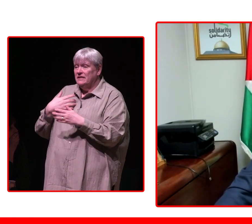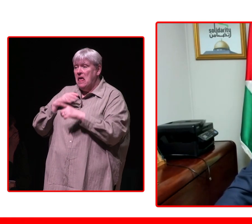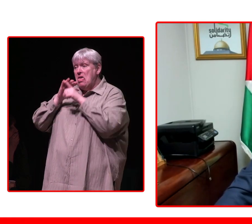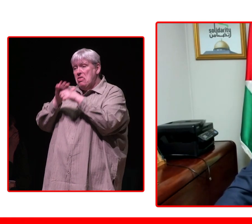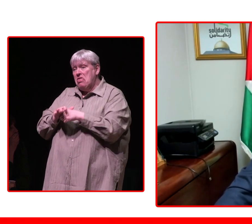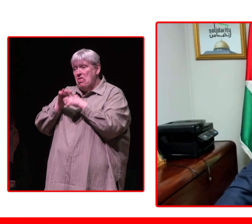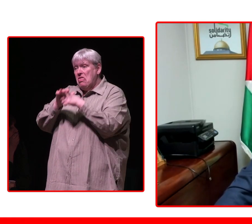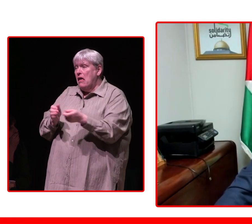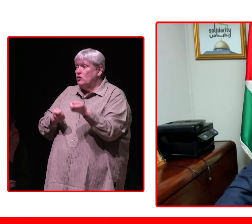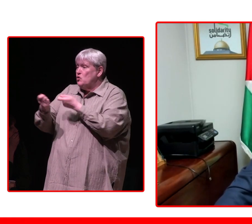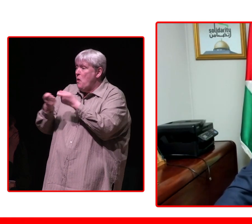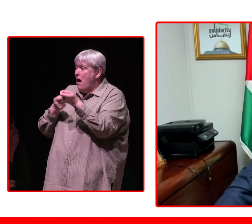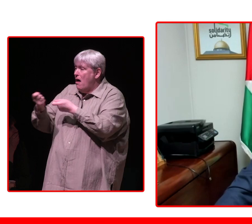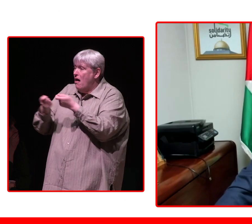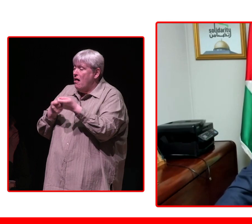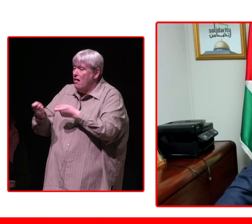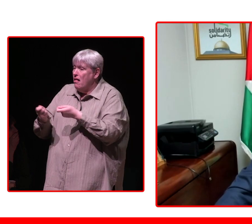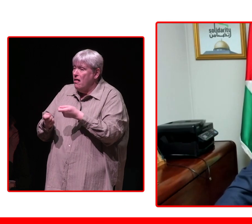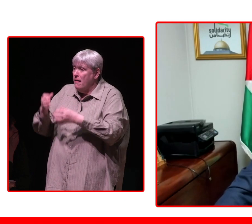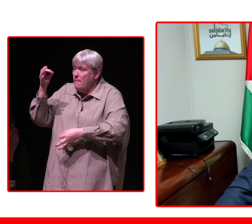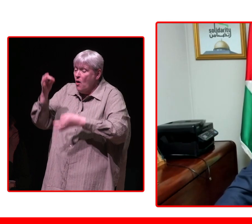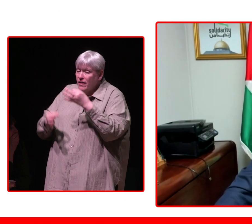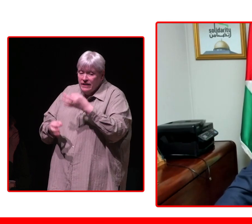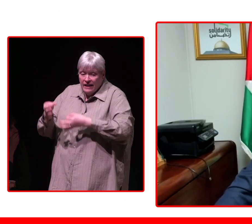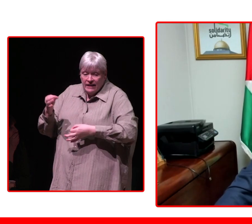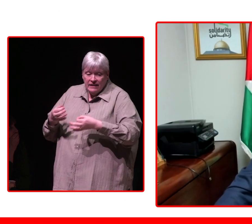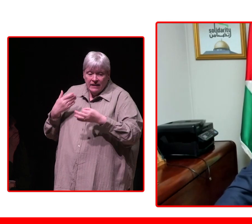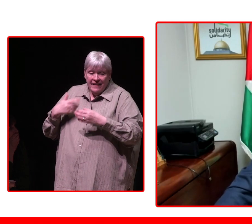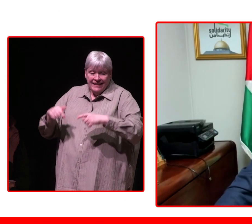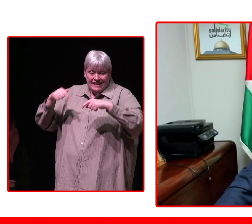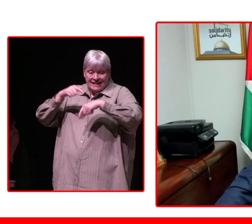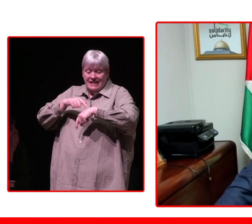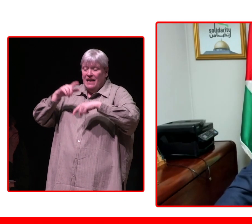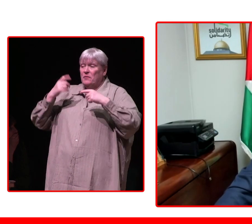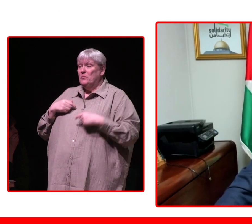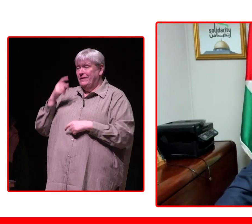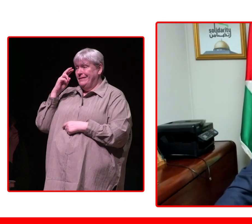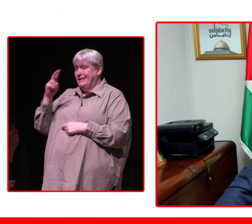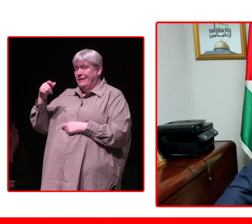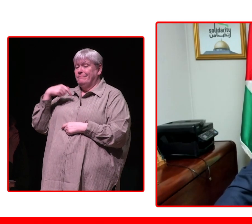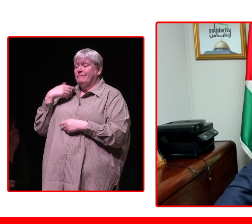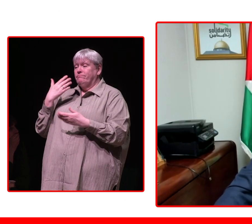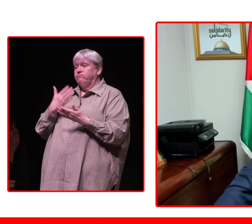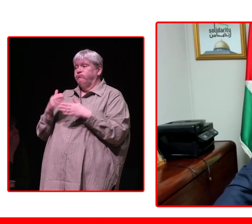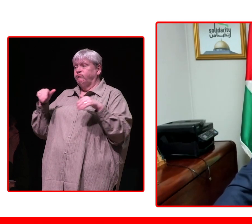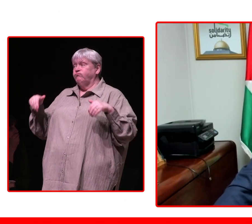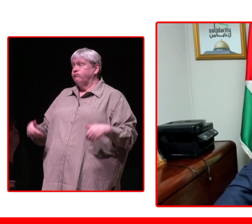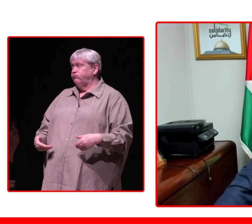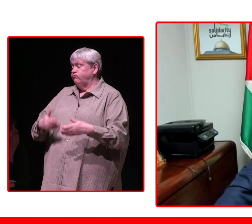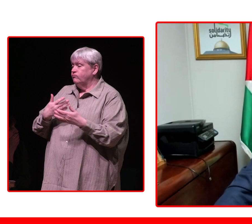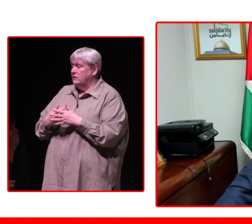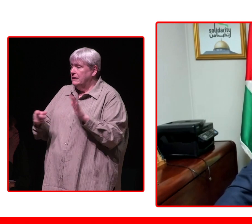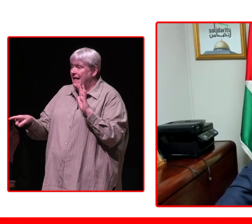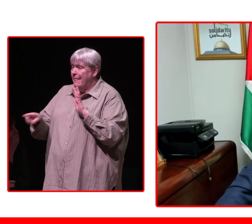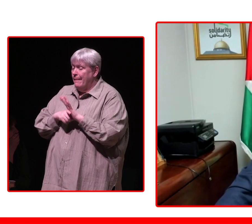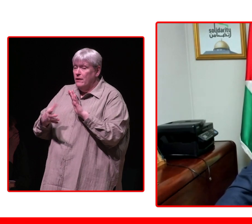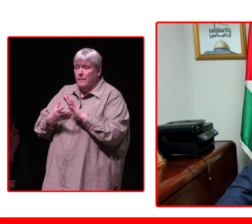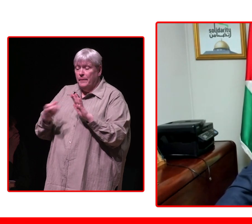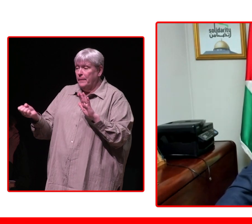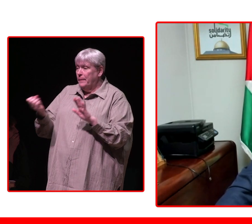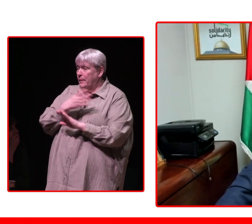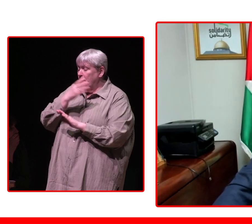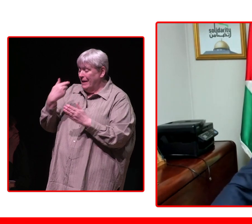rule. In this time, we have seen the birth of Israel's illegal colonial settlement project and its constant